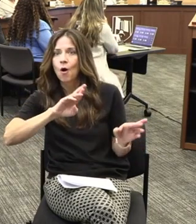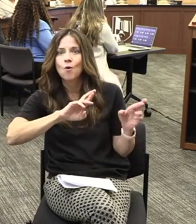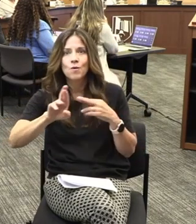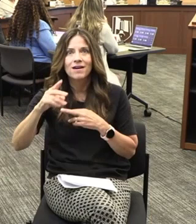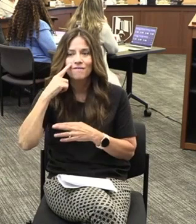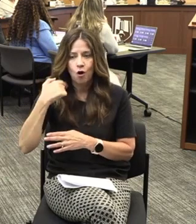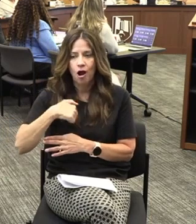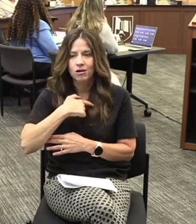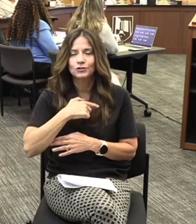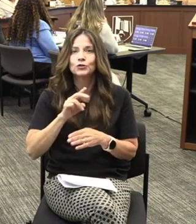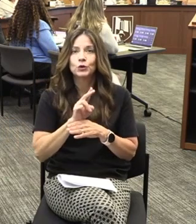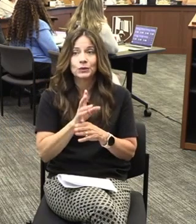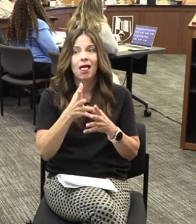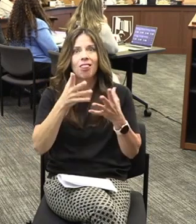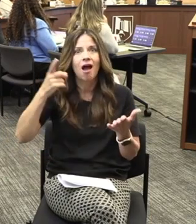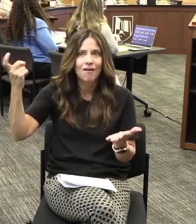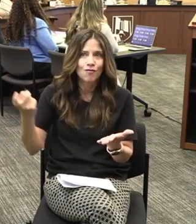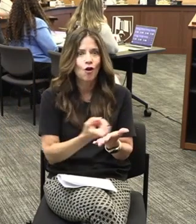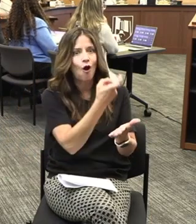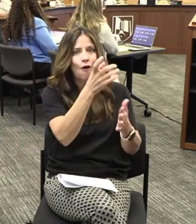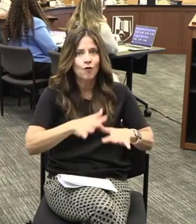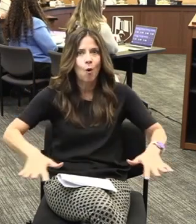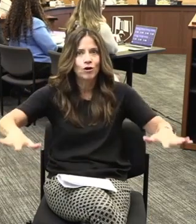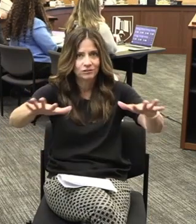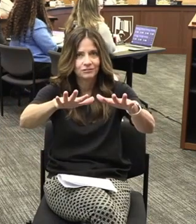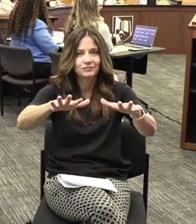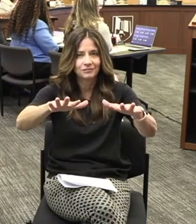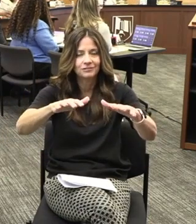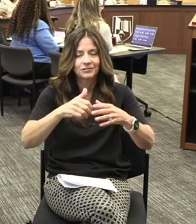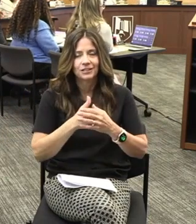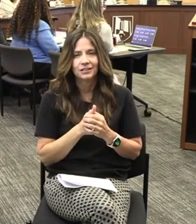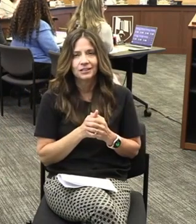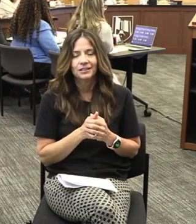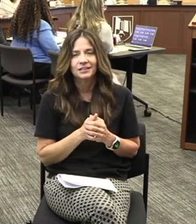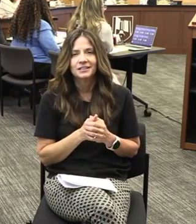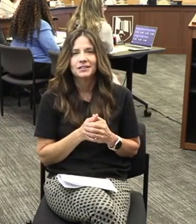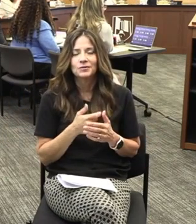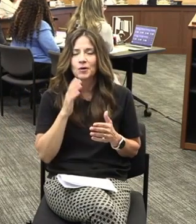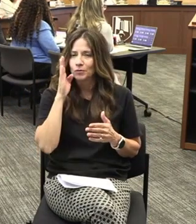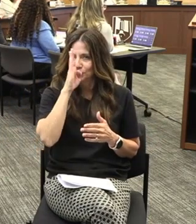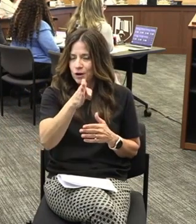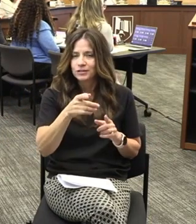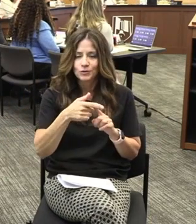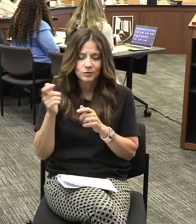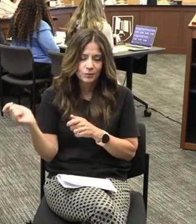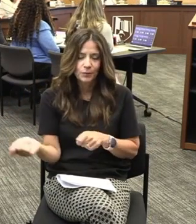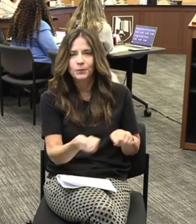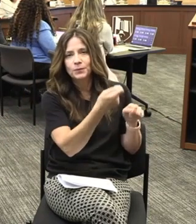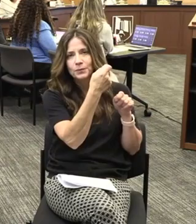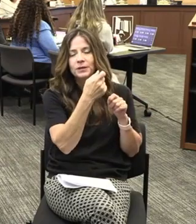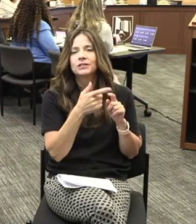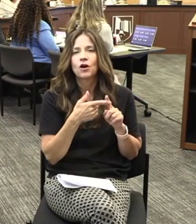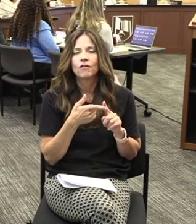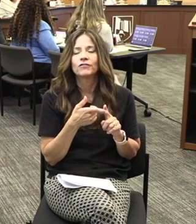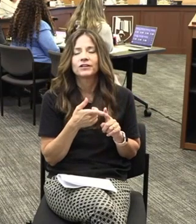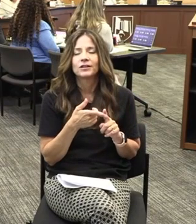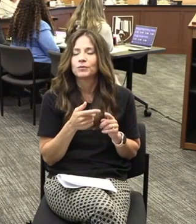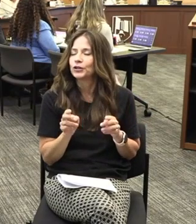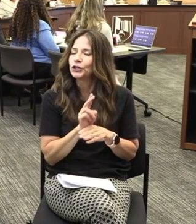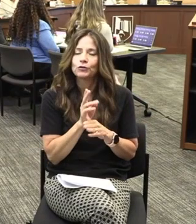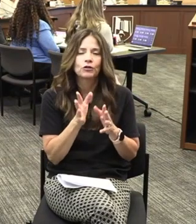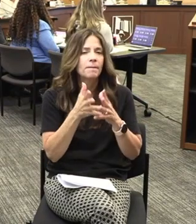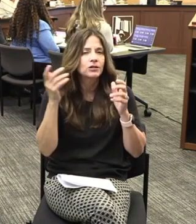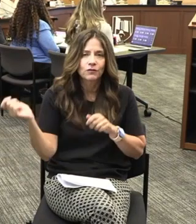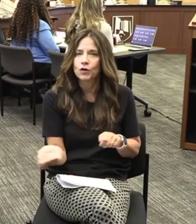a lot of the golf course this year. We're not going to take a straight path to the hole. We're going to use as much of the golf course